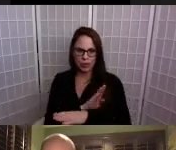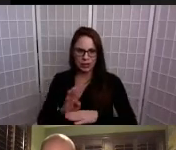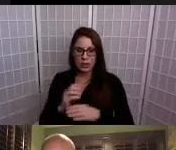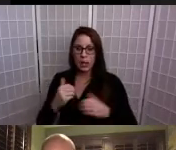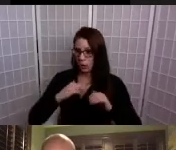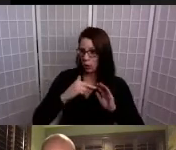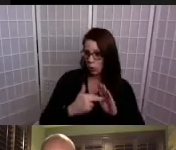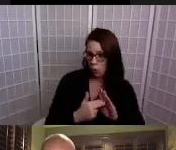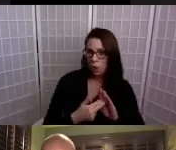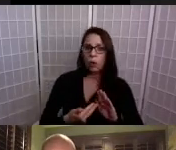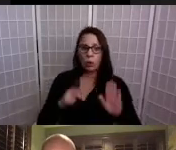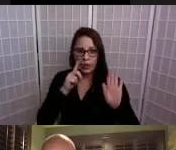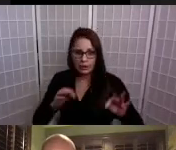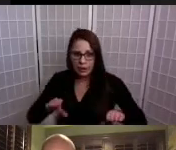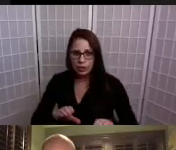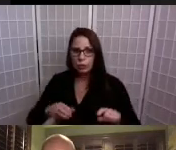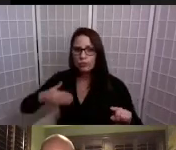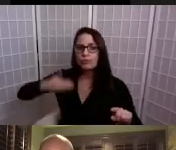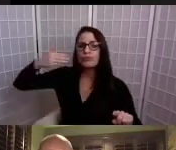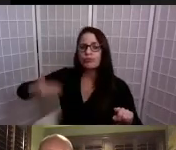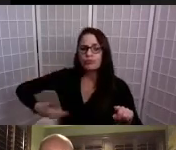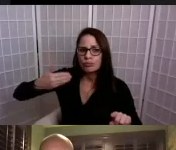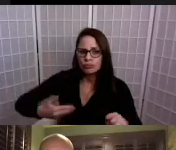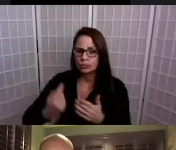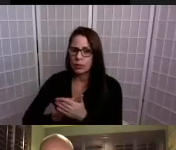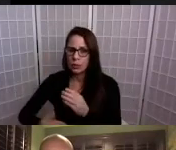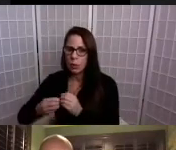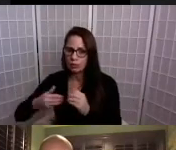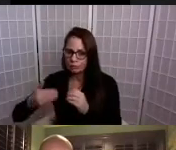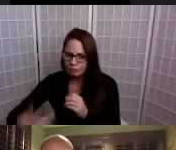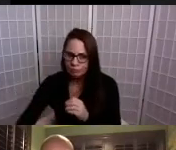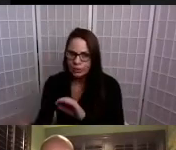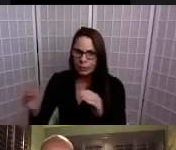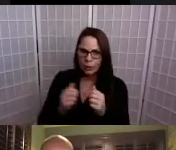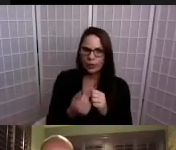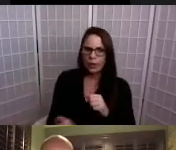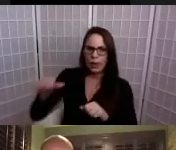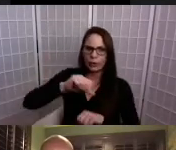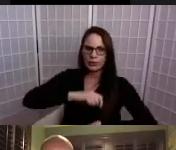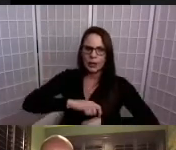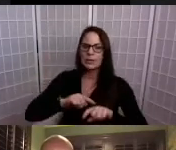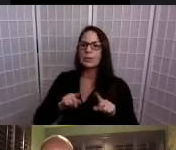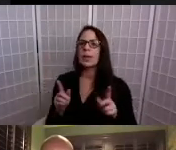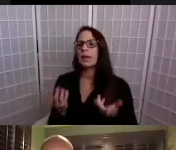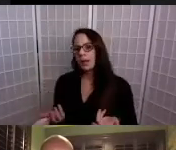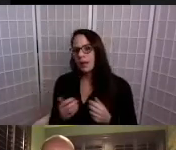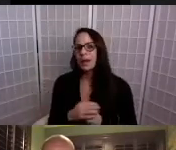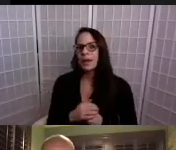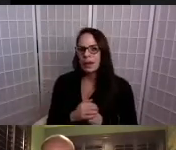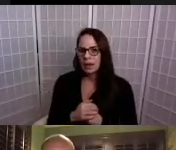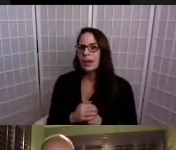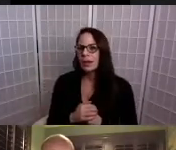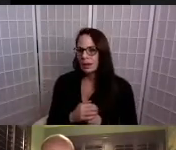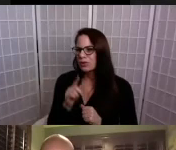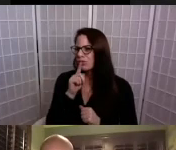certainly do them from time to time, or sometimes more frequently than others. But the